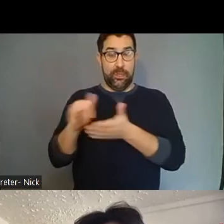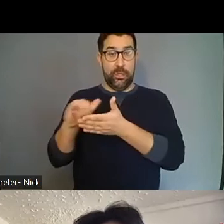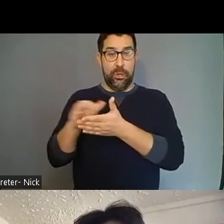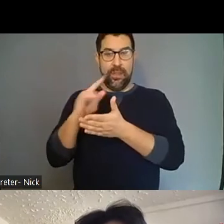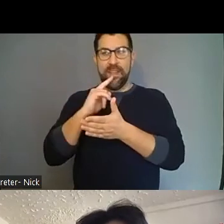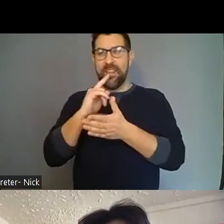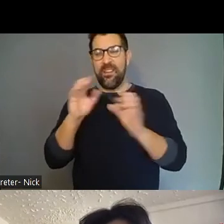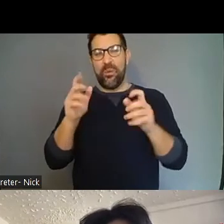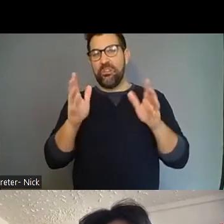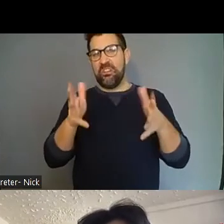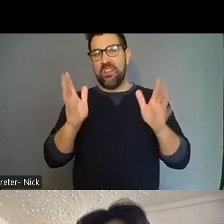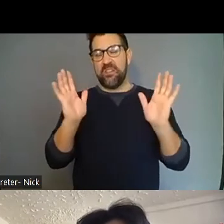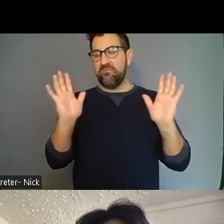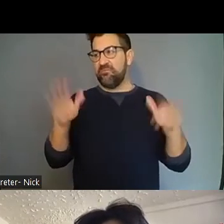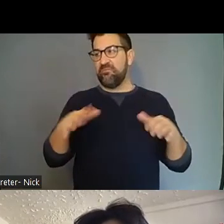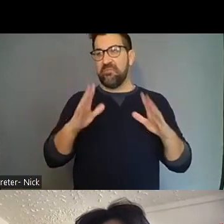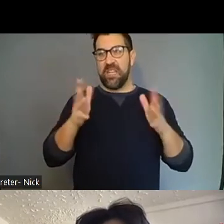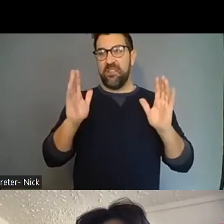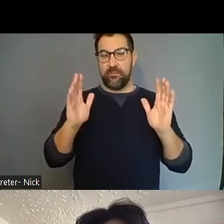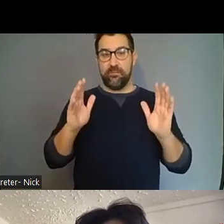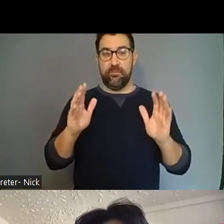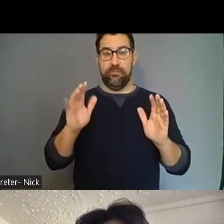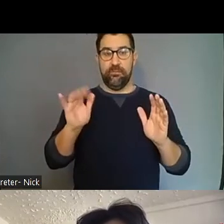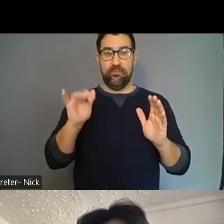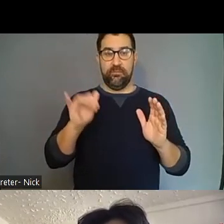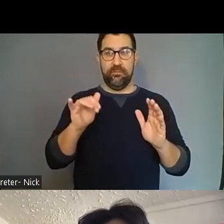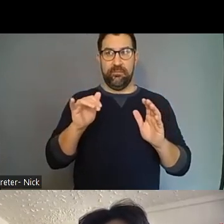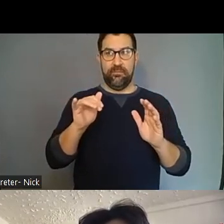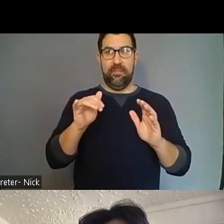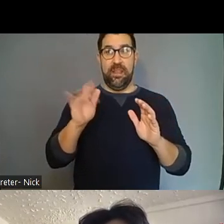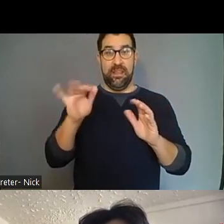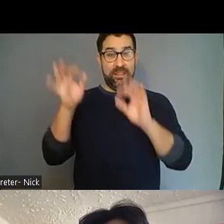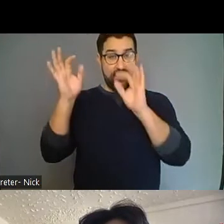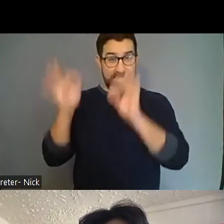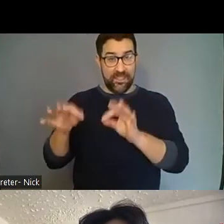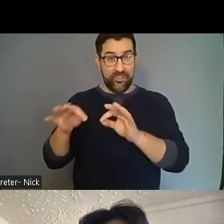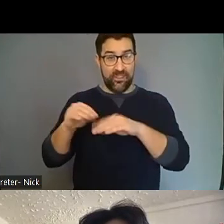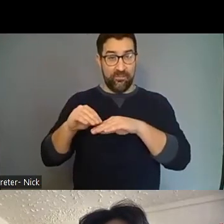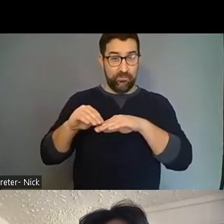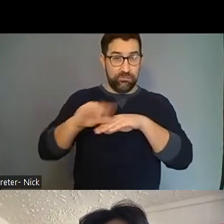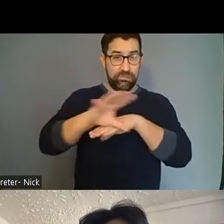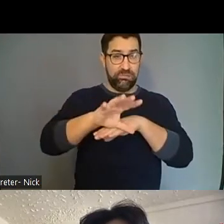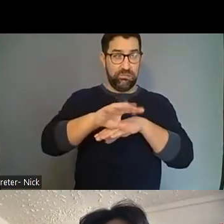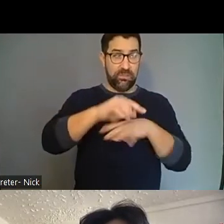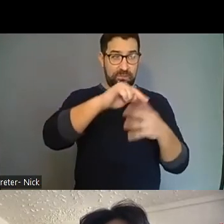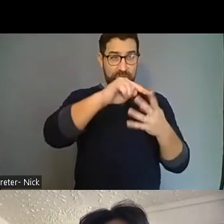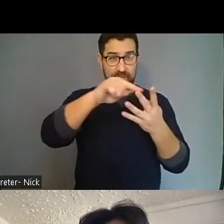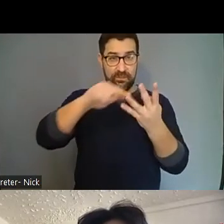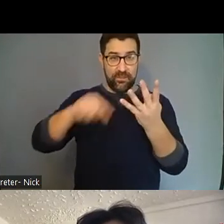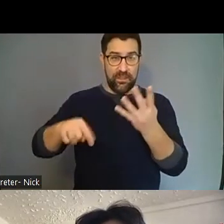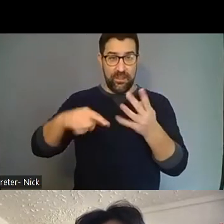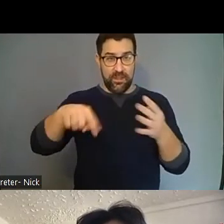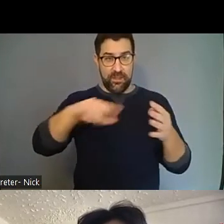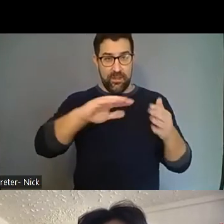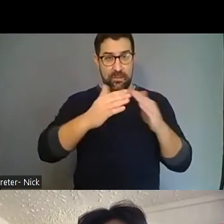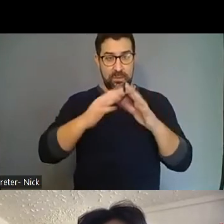leave it as is. And that inaction is still a decision that has tangible consequences on these communities. So if